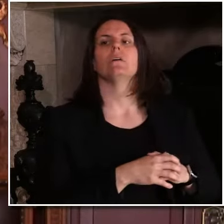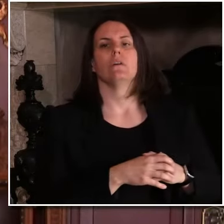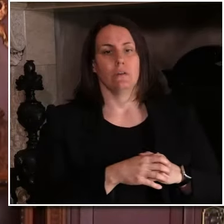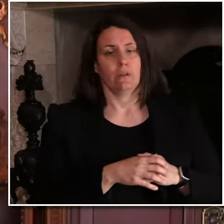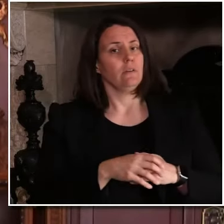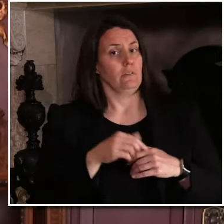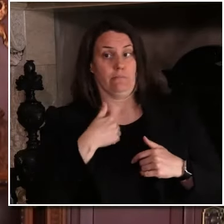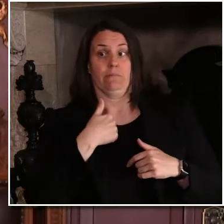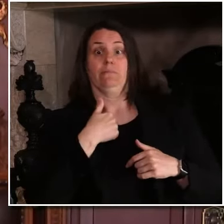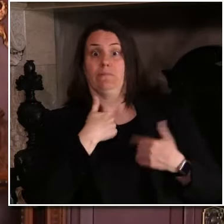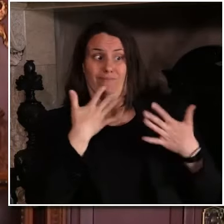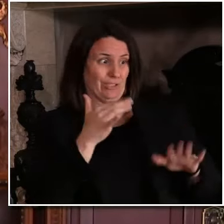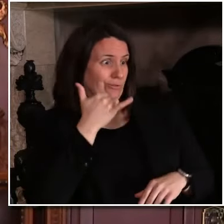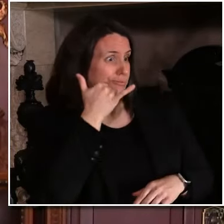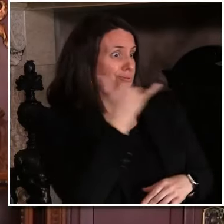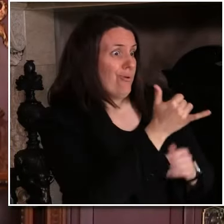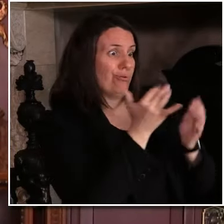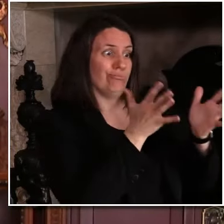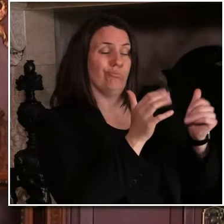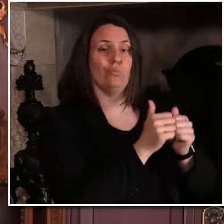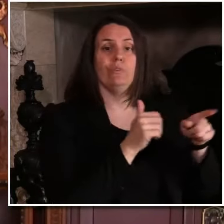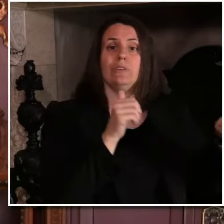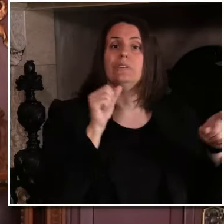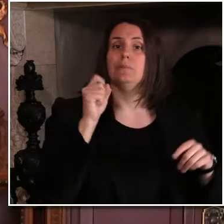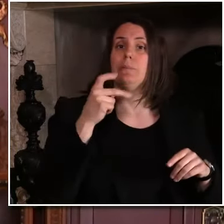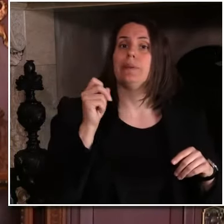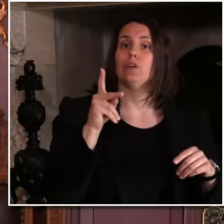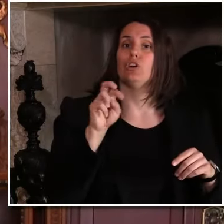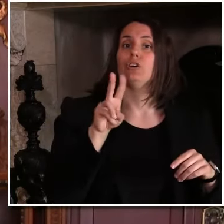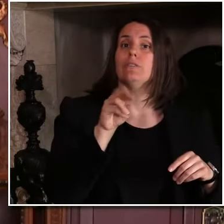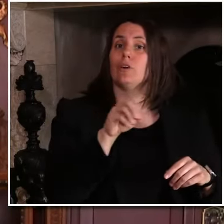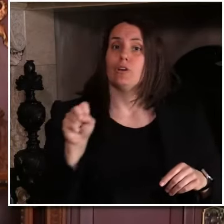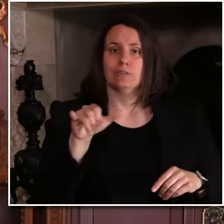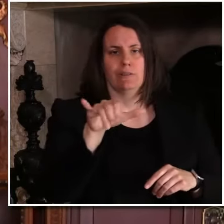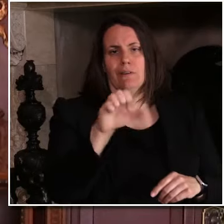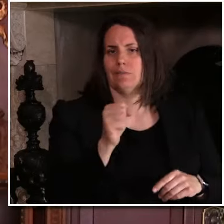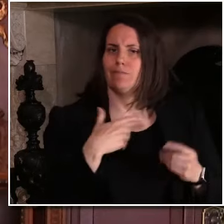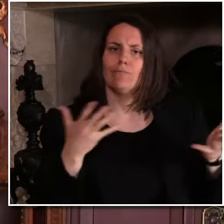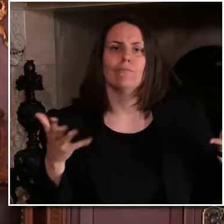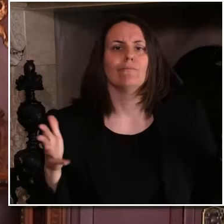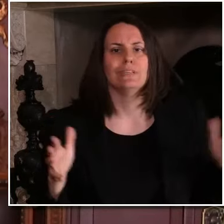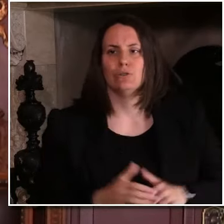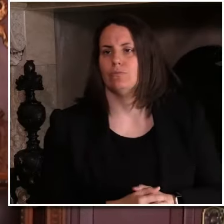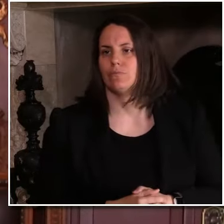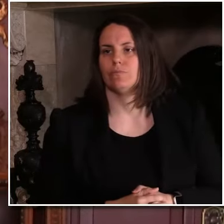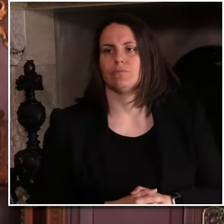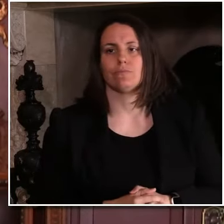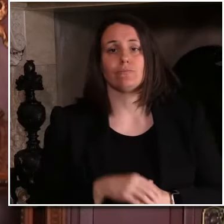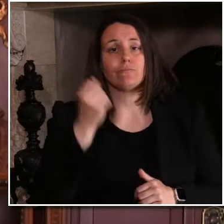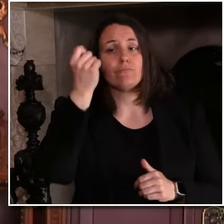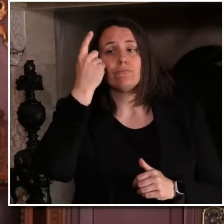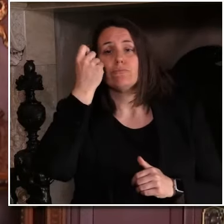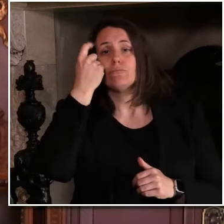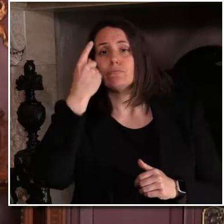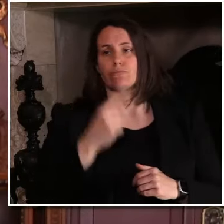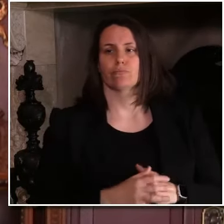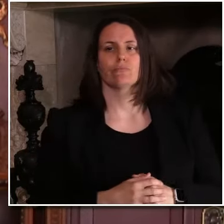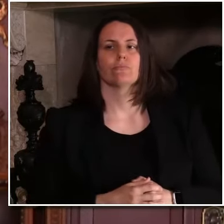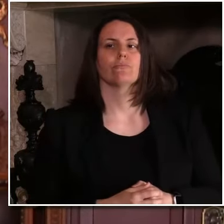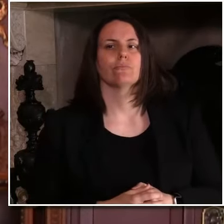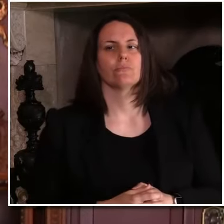the Republicans come to the, it took them a month or 3 weeks, several weeks before they had their